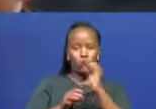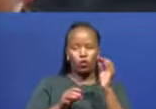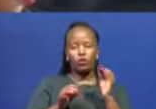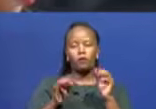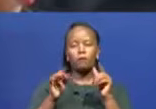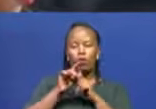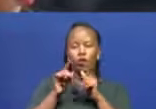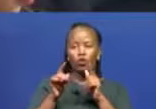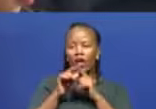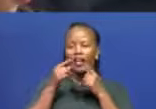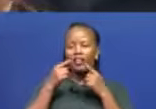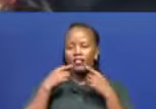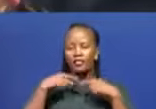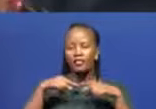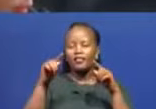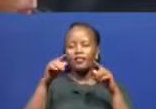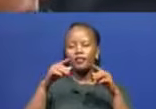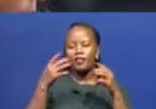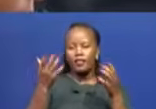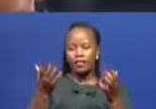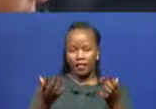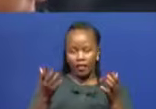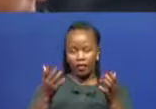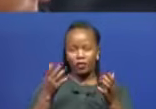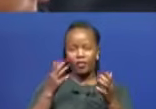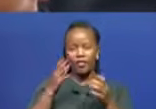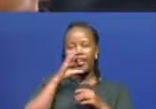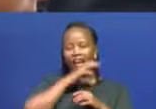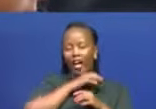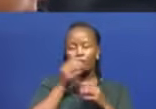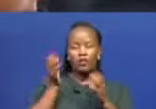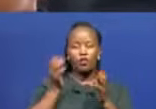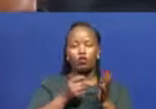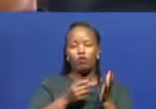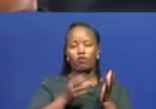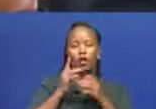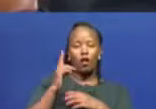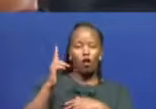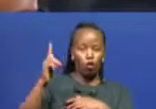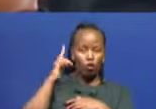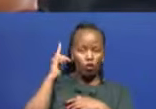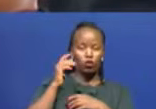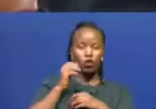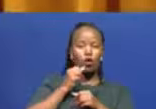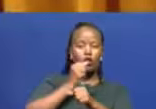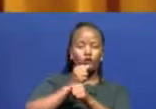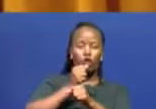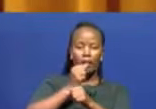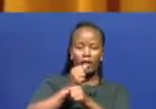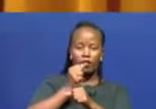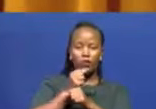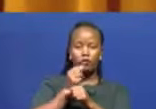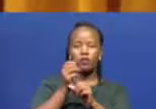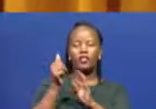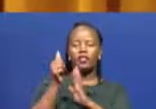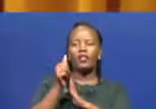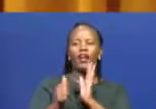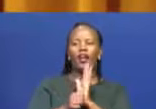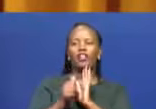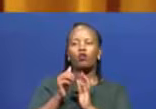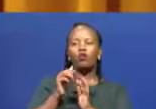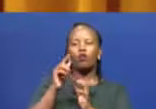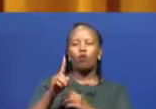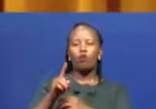declaration that the absence of legislation operationalizing Article 150 of the